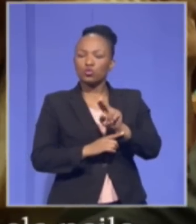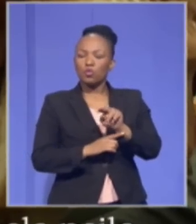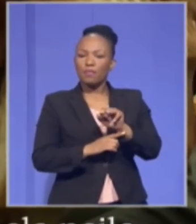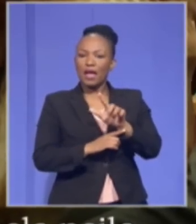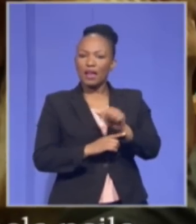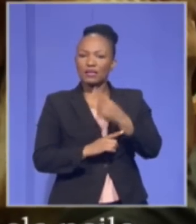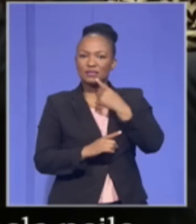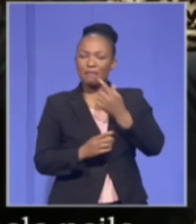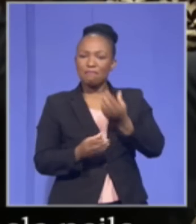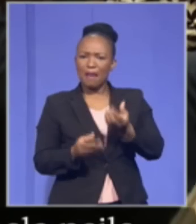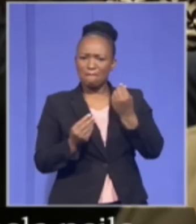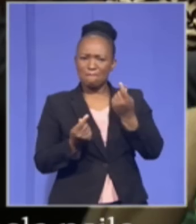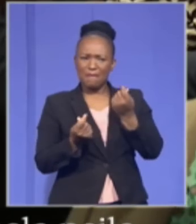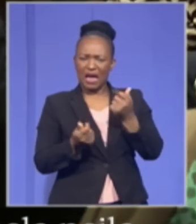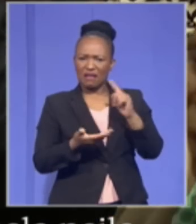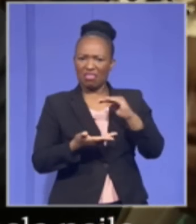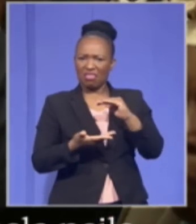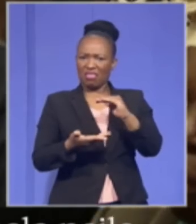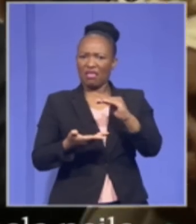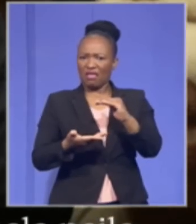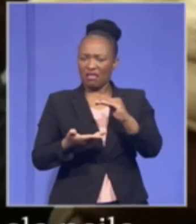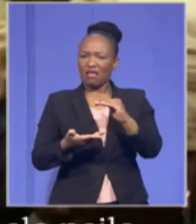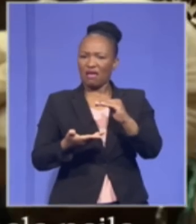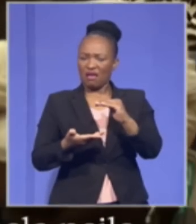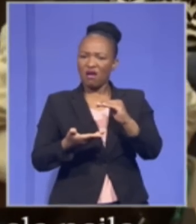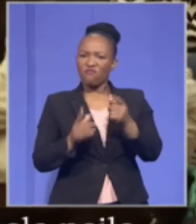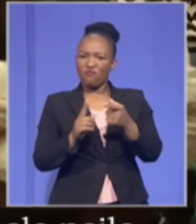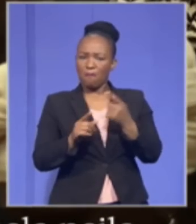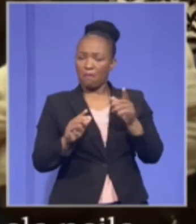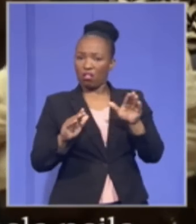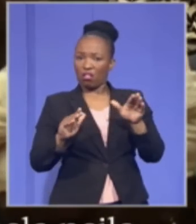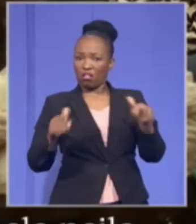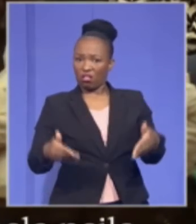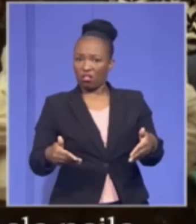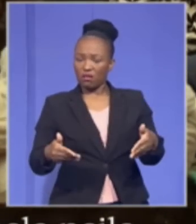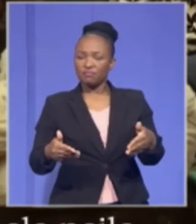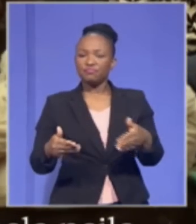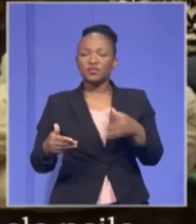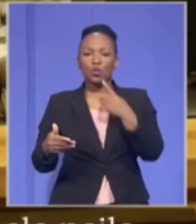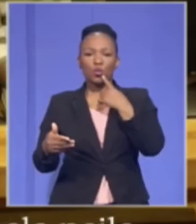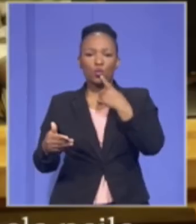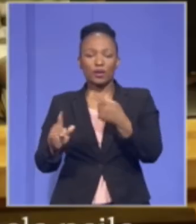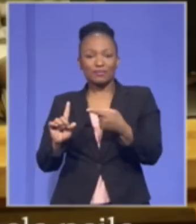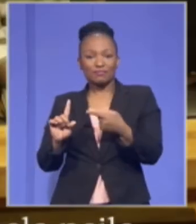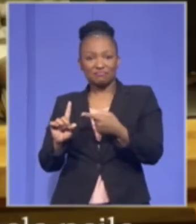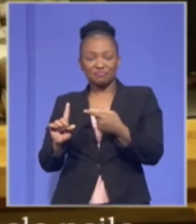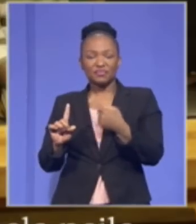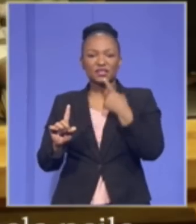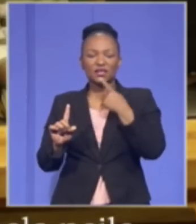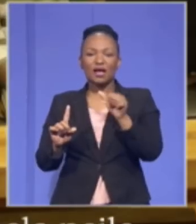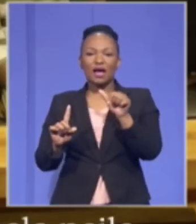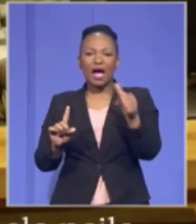a dikete tša diranta go tšwa go di-insurance tša poloko. O netefaditše gape gore o rometše a mangwe a mašeleng go ba